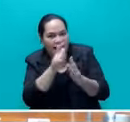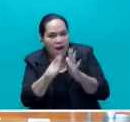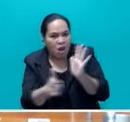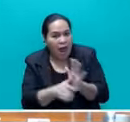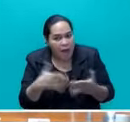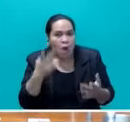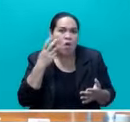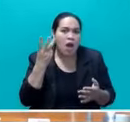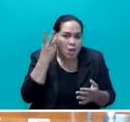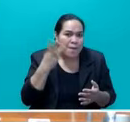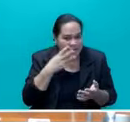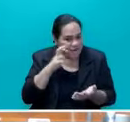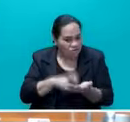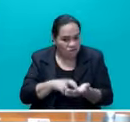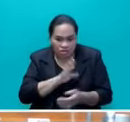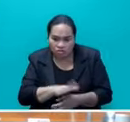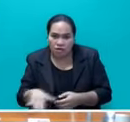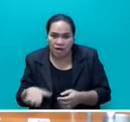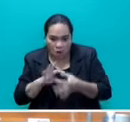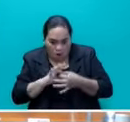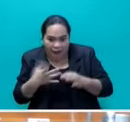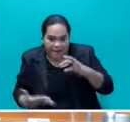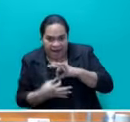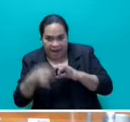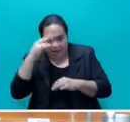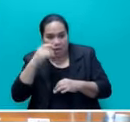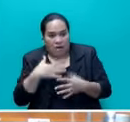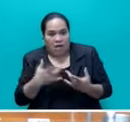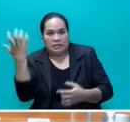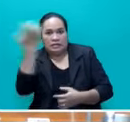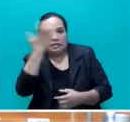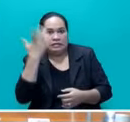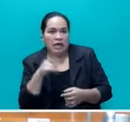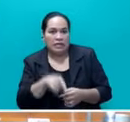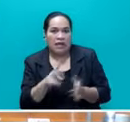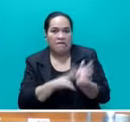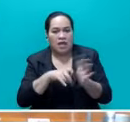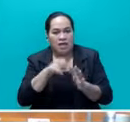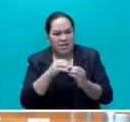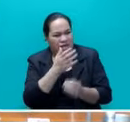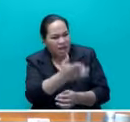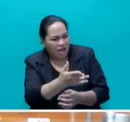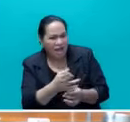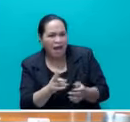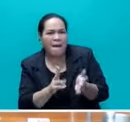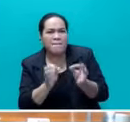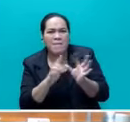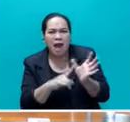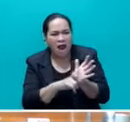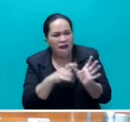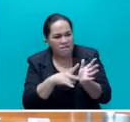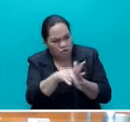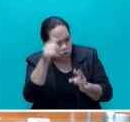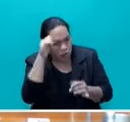women can register their sons and daughters, therefore VKB is under threat. Honorable Gavin Baravi, you know that too. But they